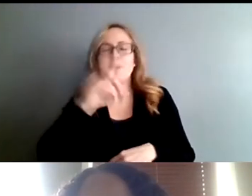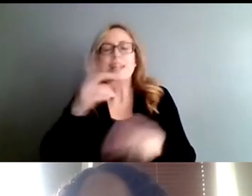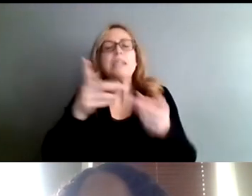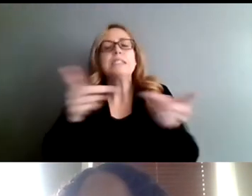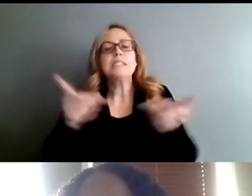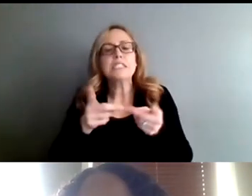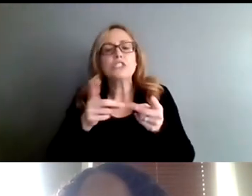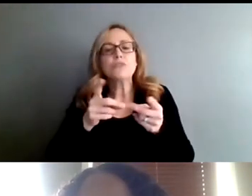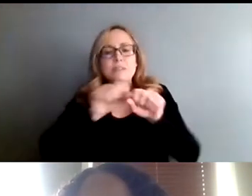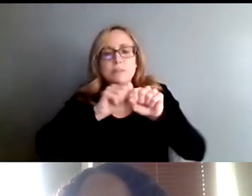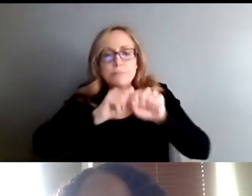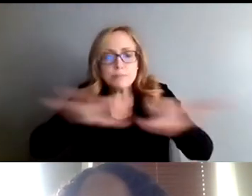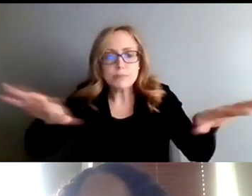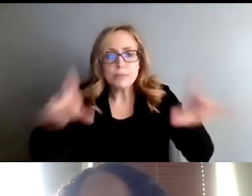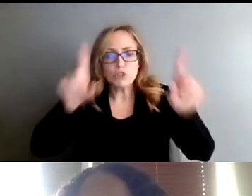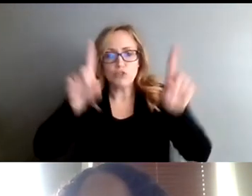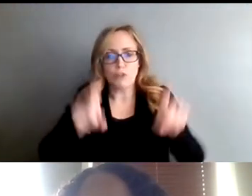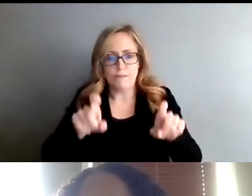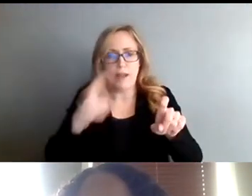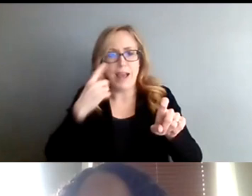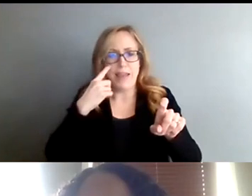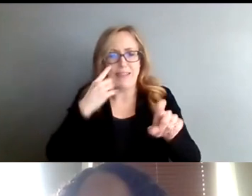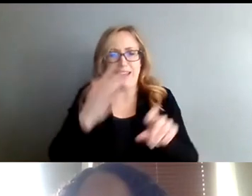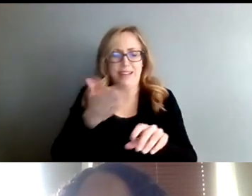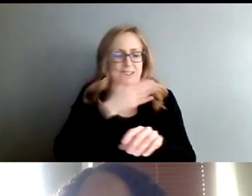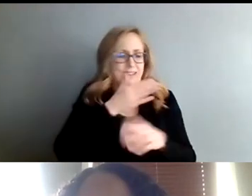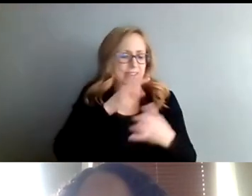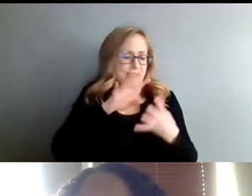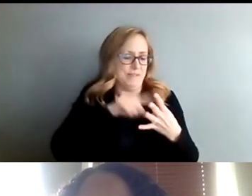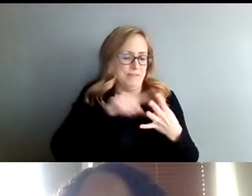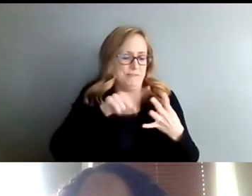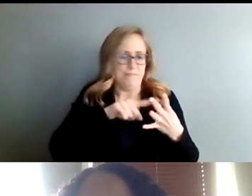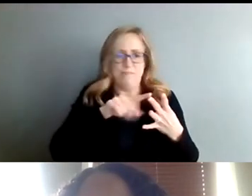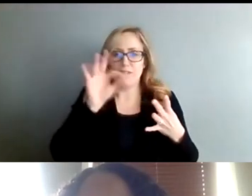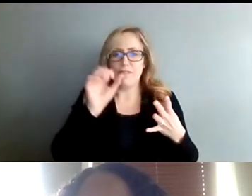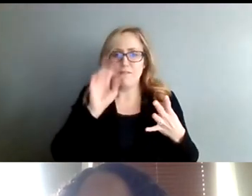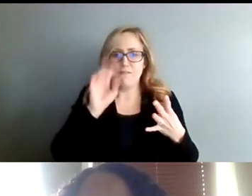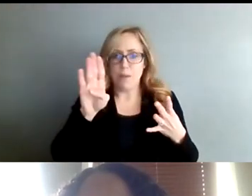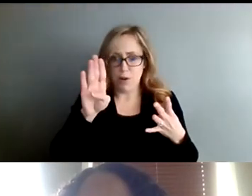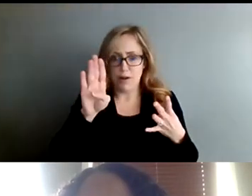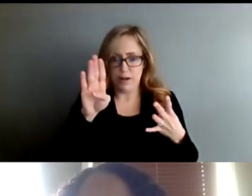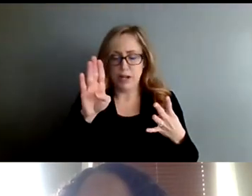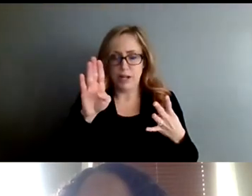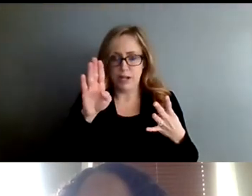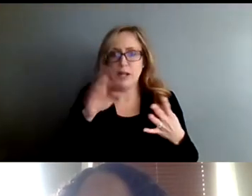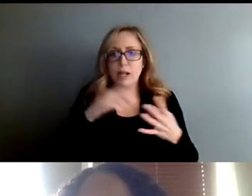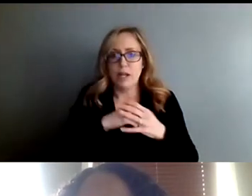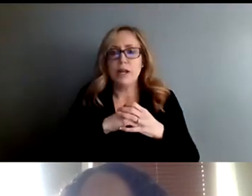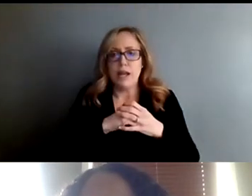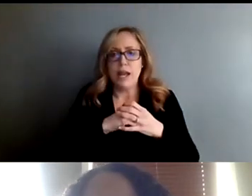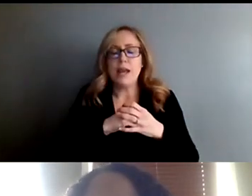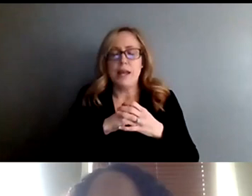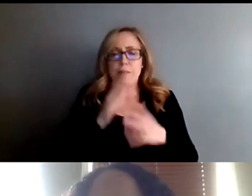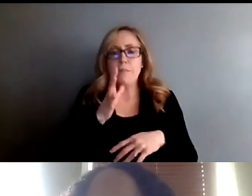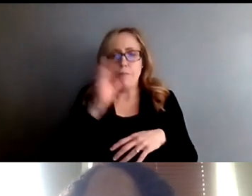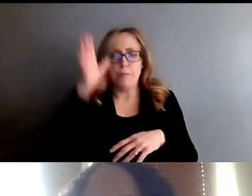initial survey, I think back in mid-February or early February, that was due mid-February, where parents